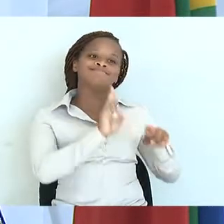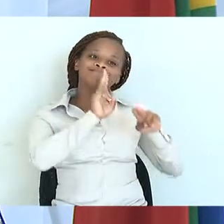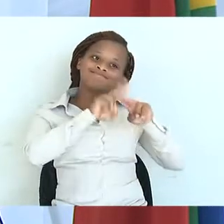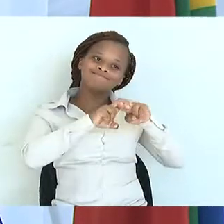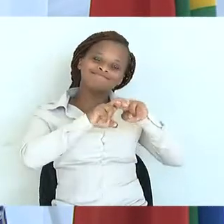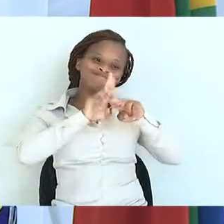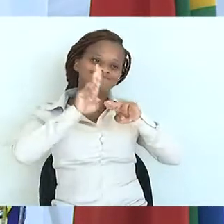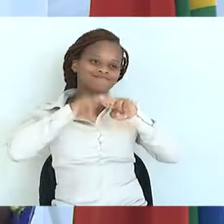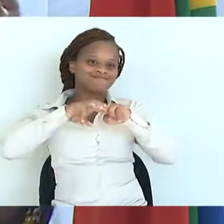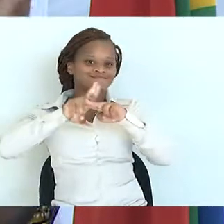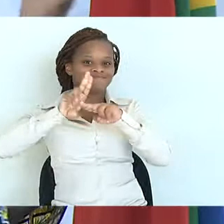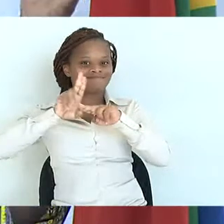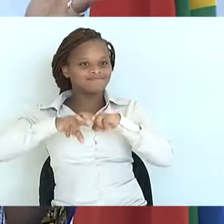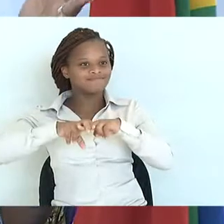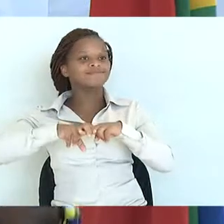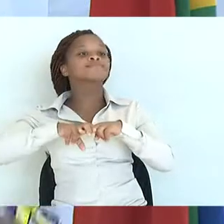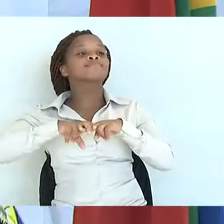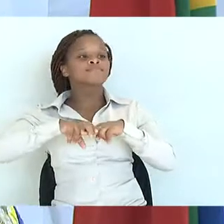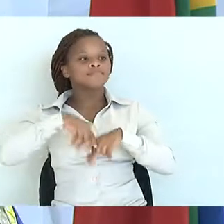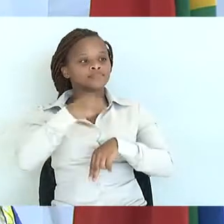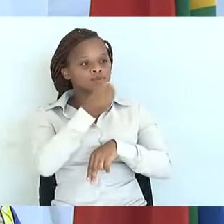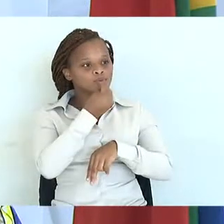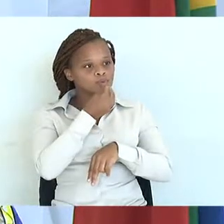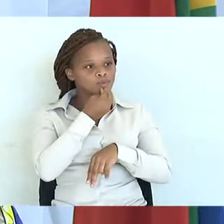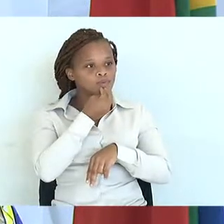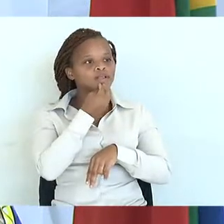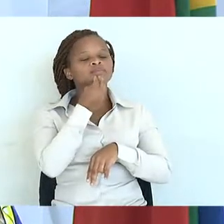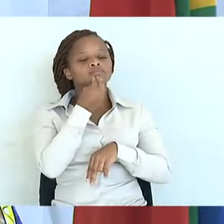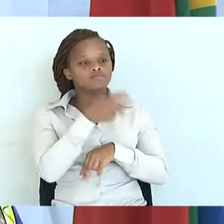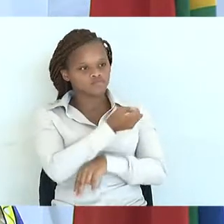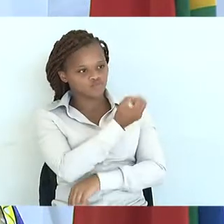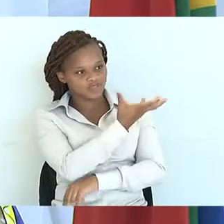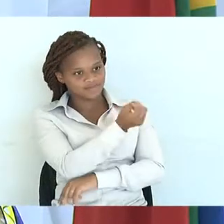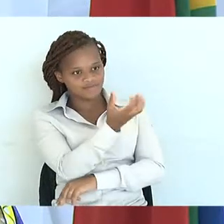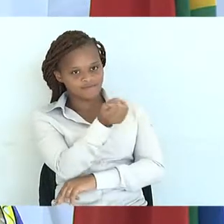kuzongena ukudla sinikezwe la sihleli khona.